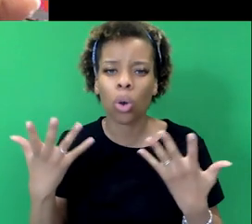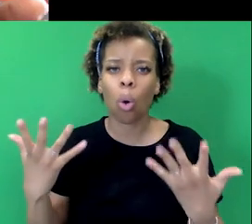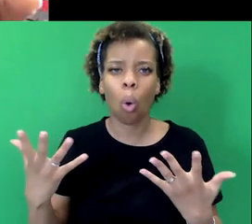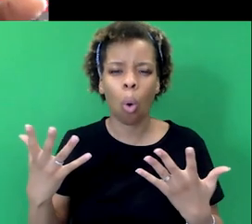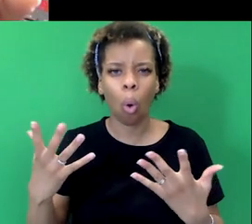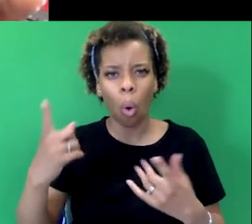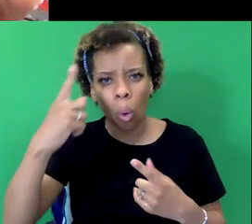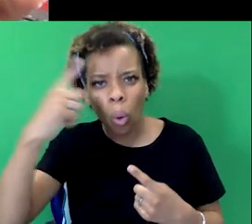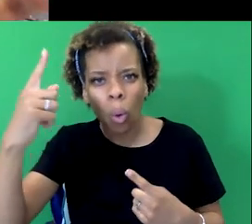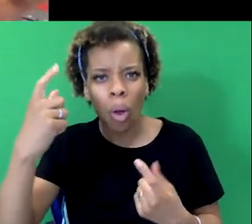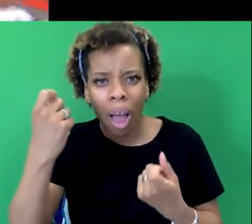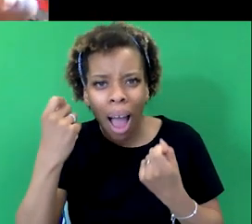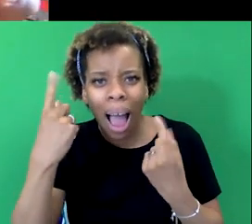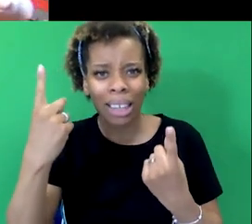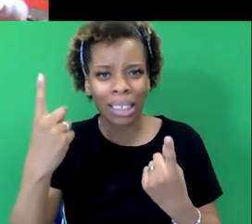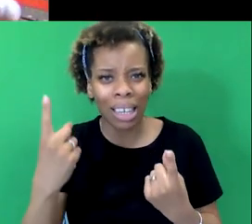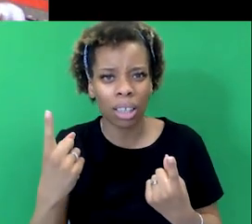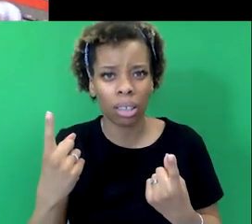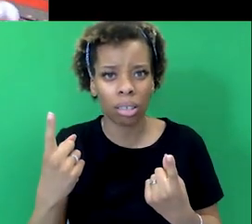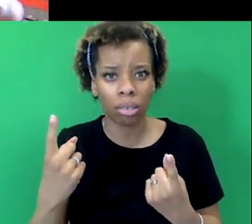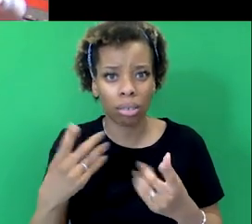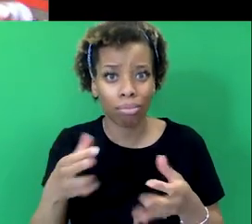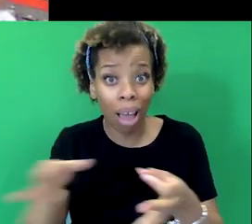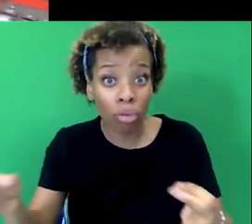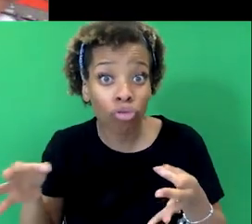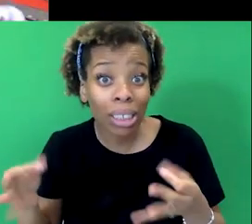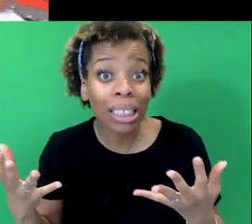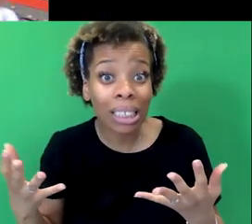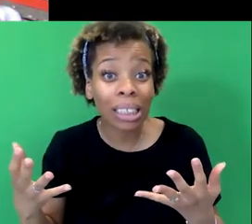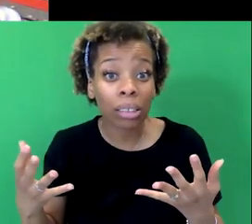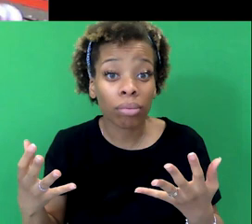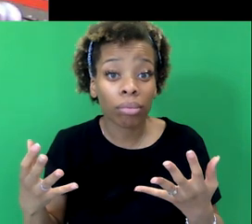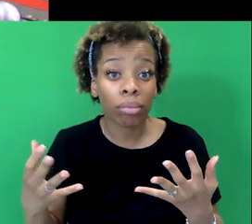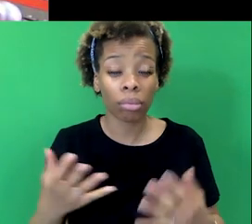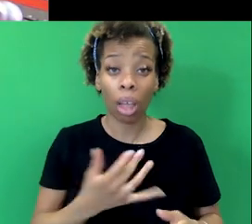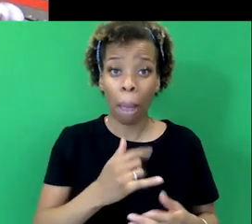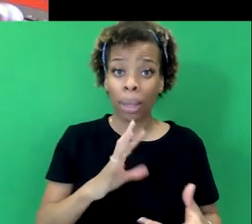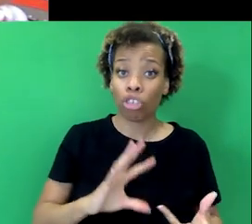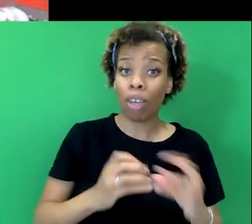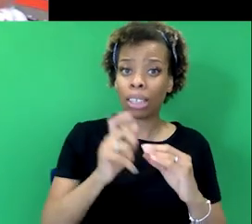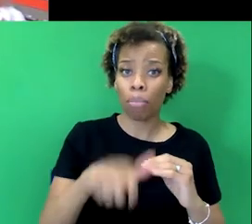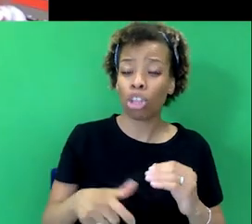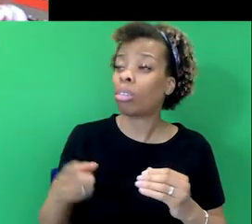decision based on knowledge? Because, of course, a creative could, as you said, you know, completely choose to ignore the knowledge.